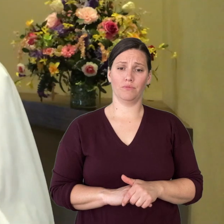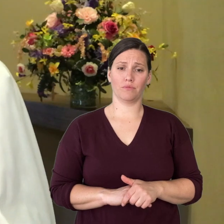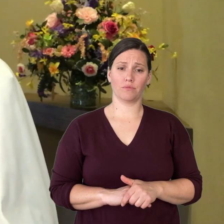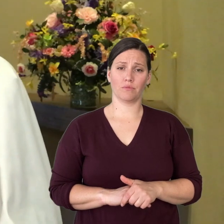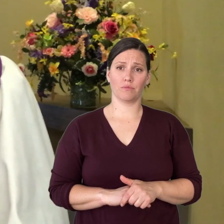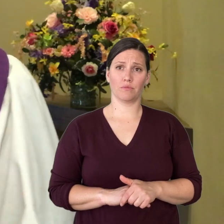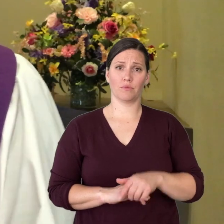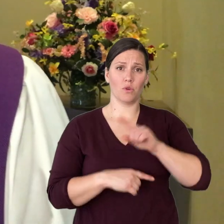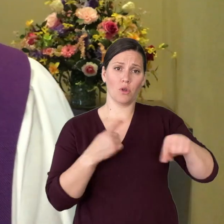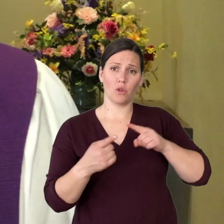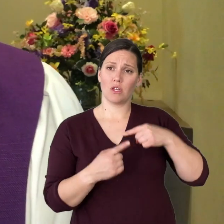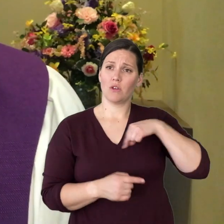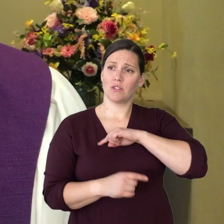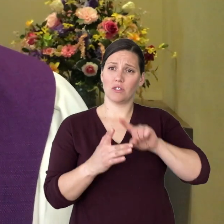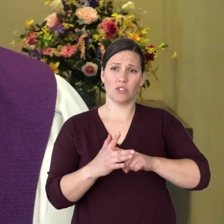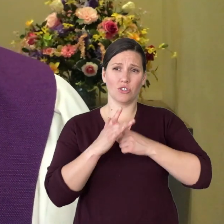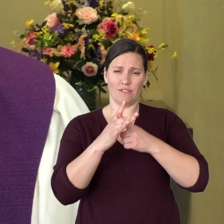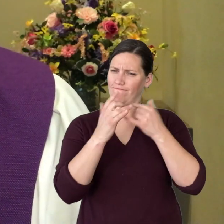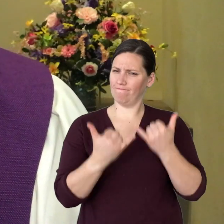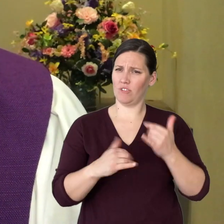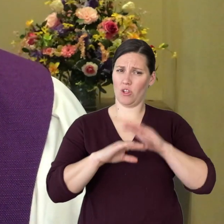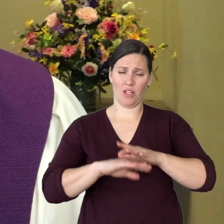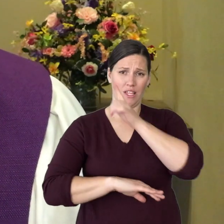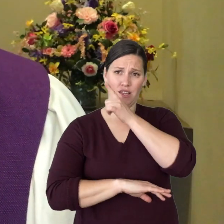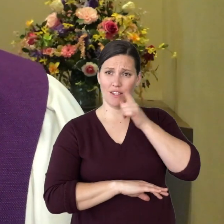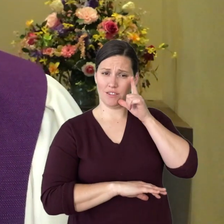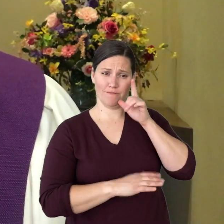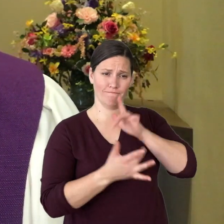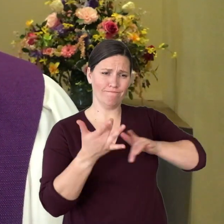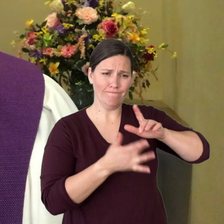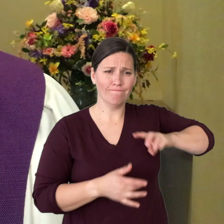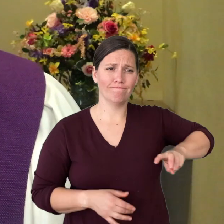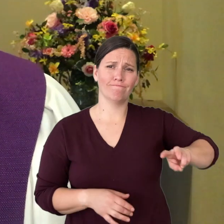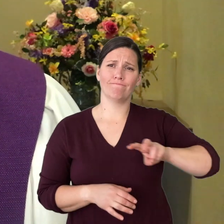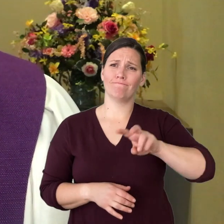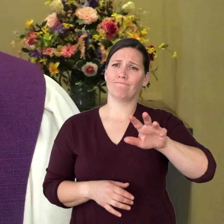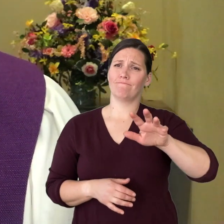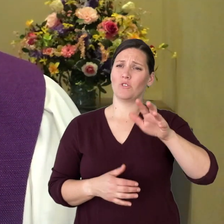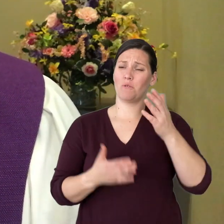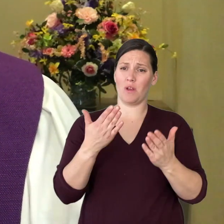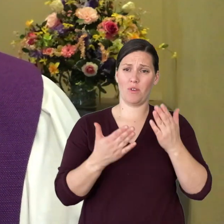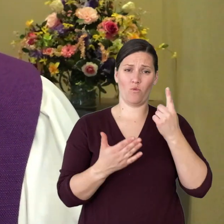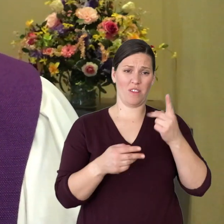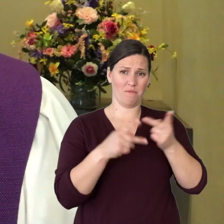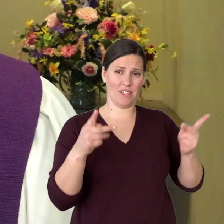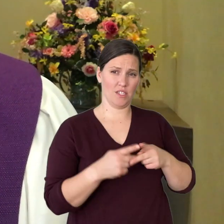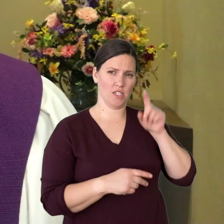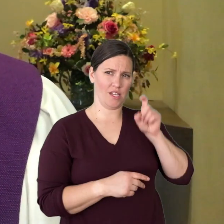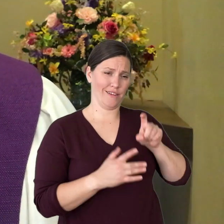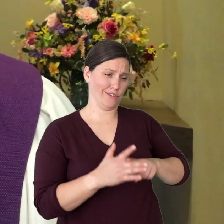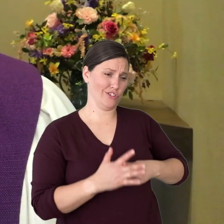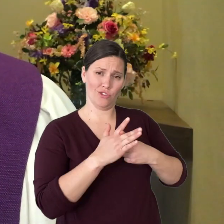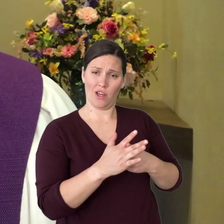As we get started now on our Lenten journey, perhaps one of the places that we should